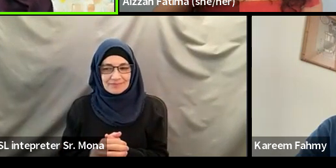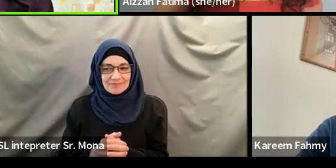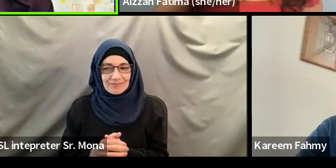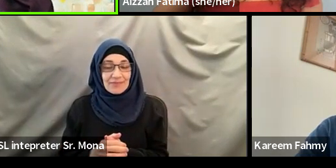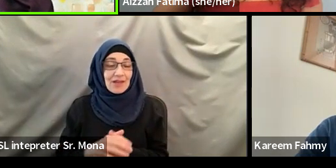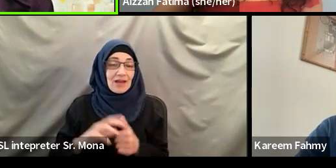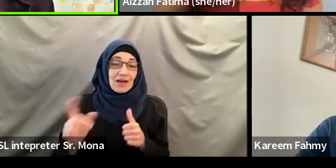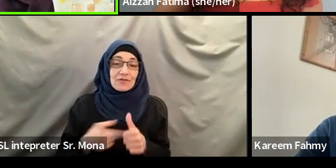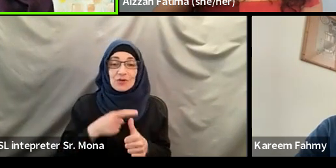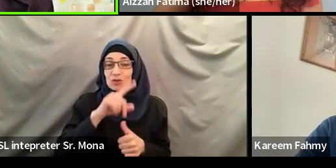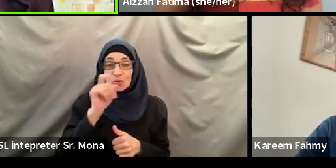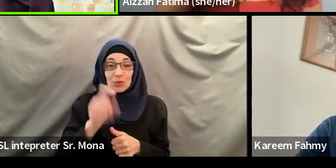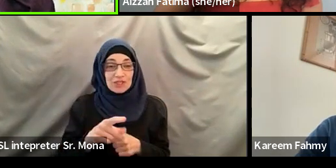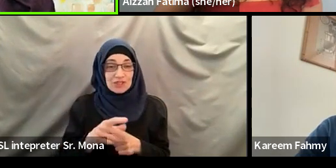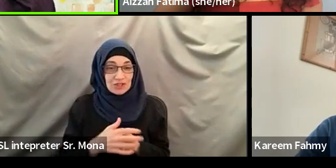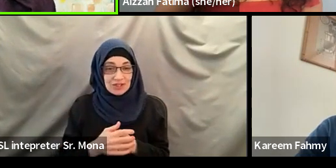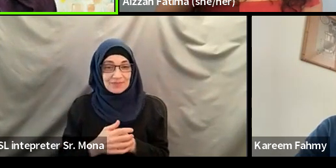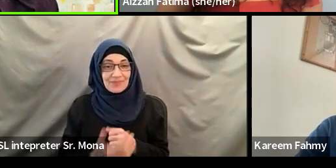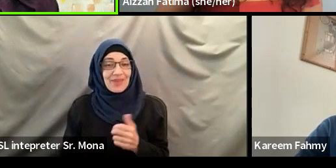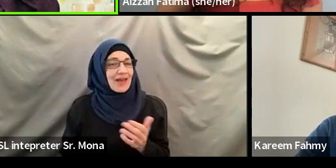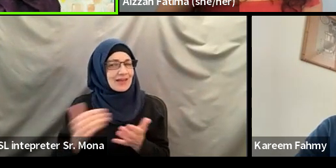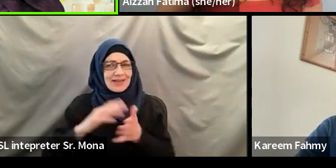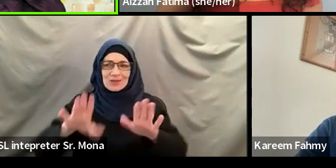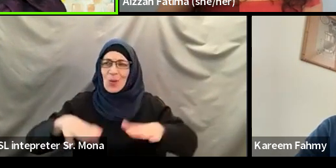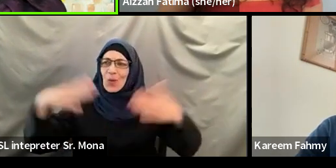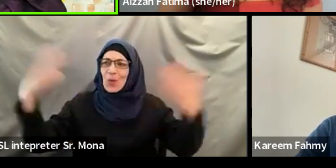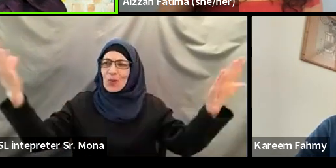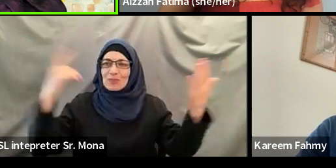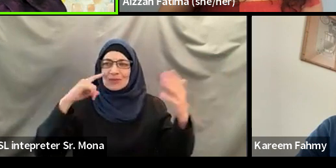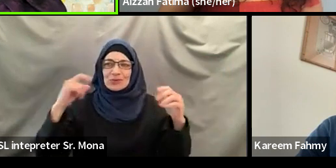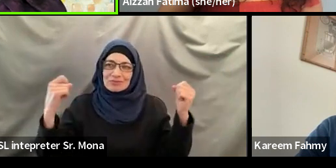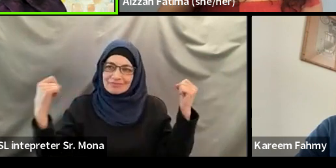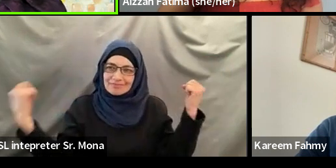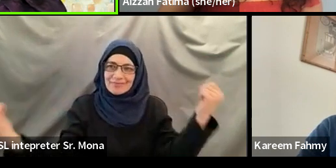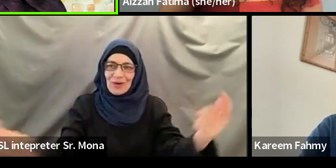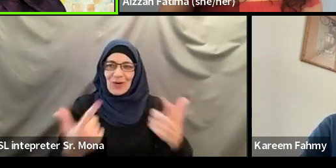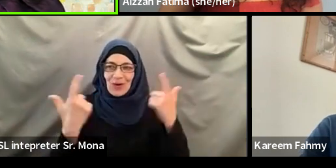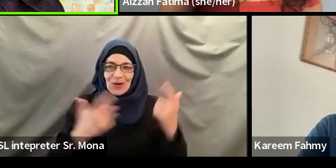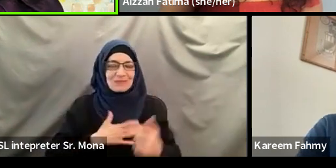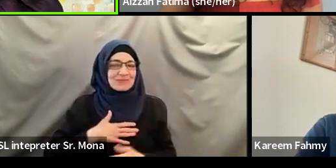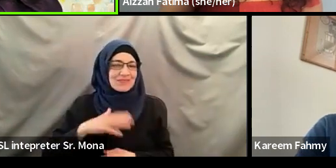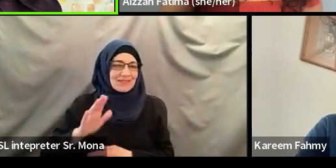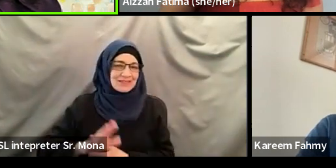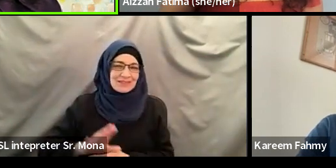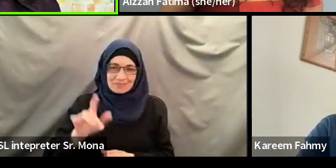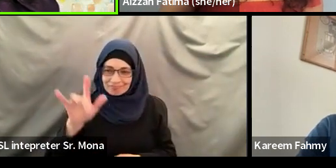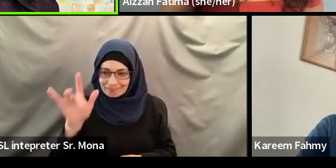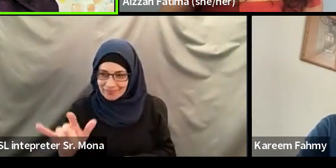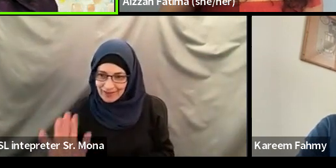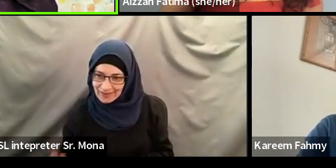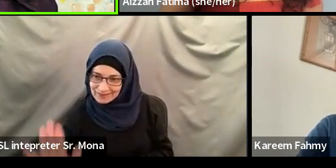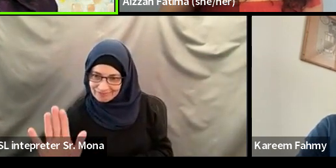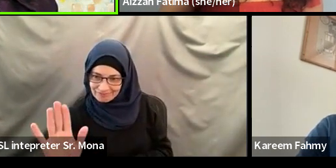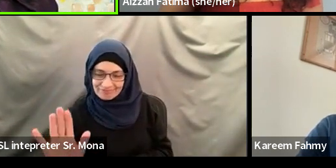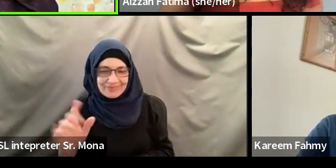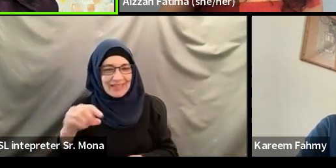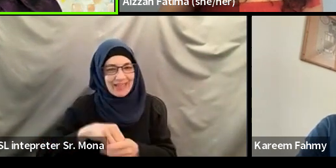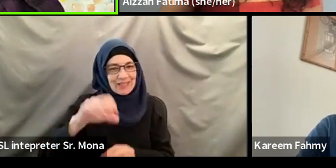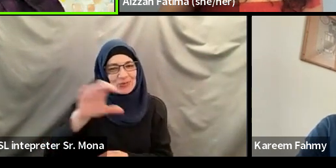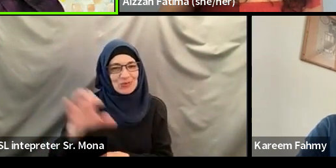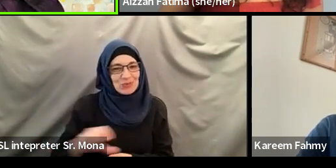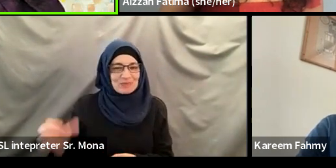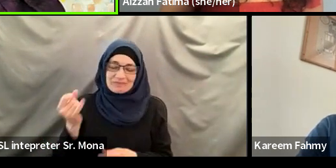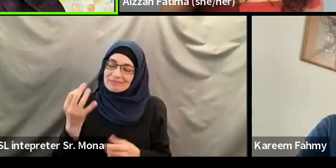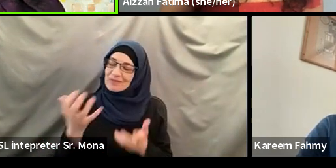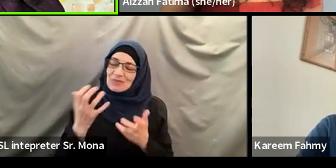first question, it's again, open to the group. Please feel free to just raise your Zoom hand as you feel inspired